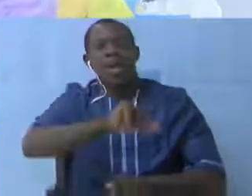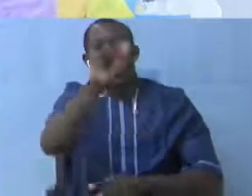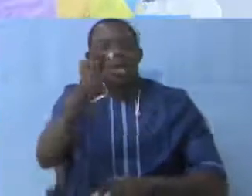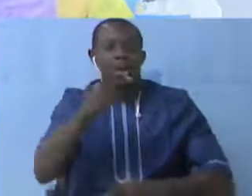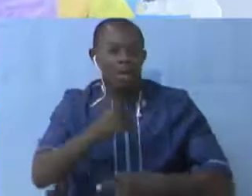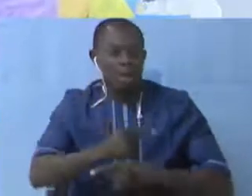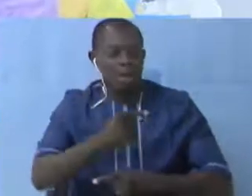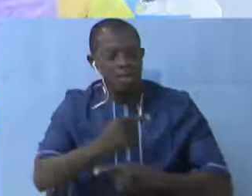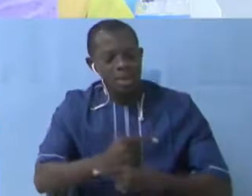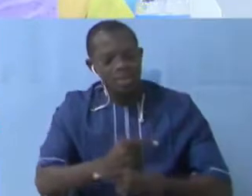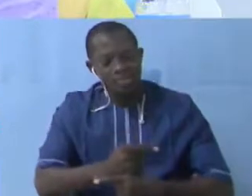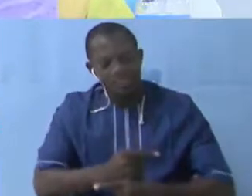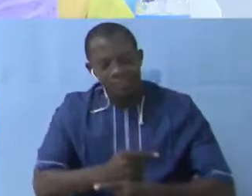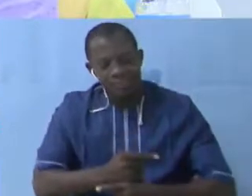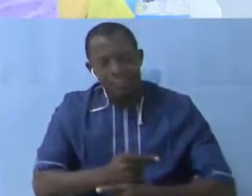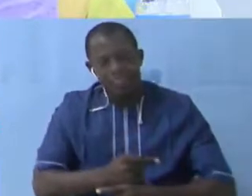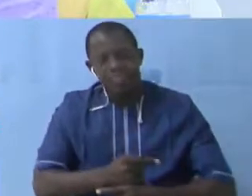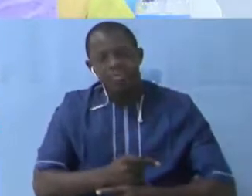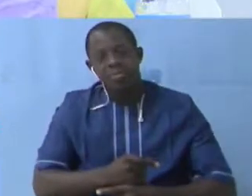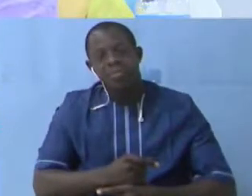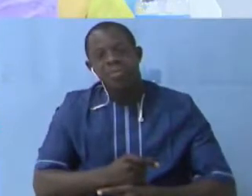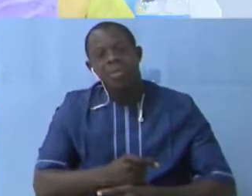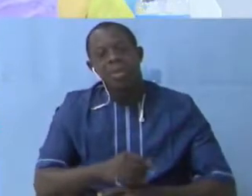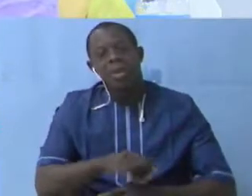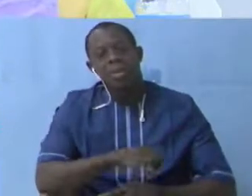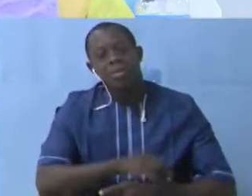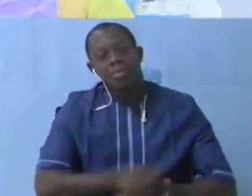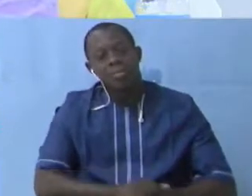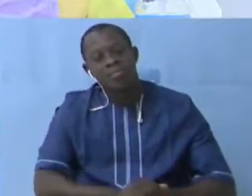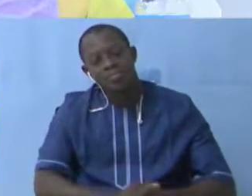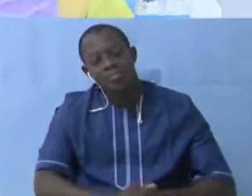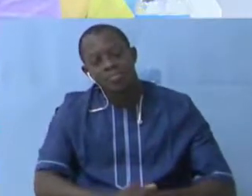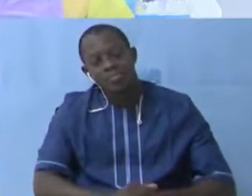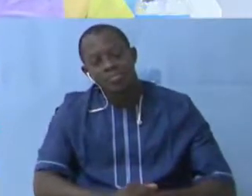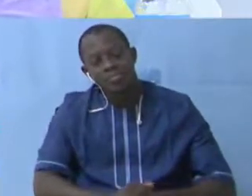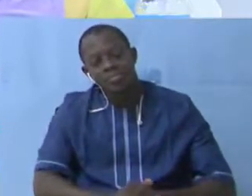became, we became really